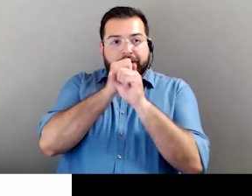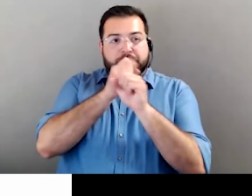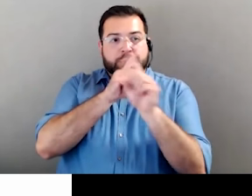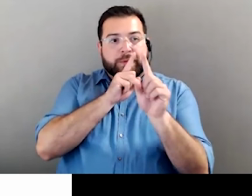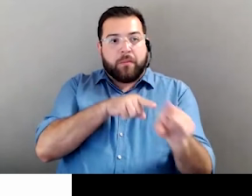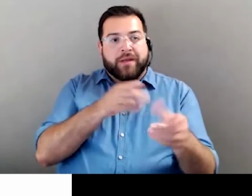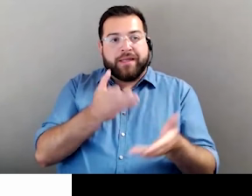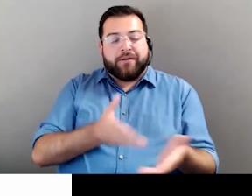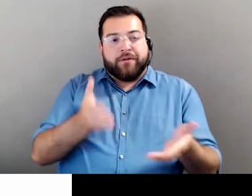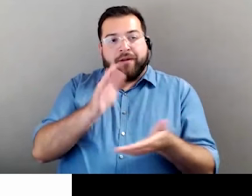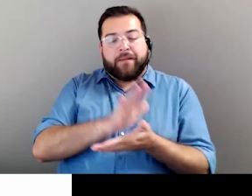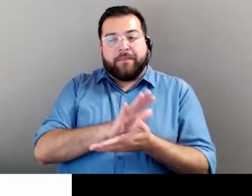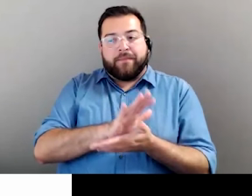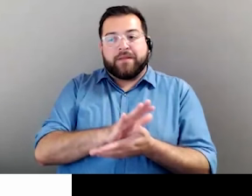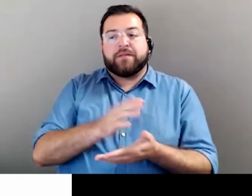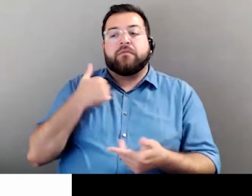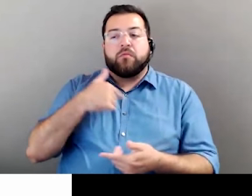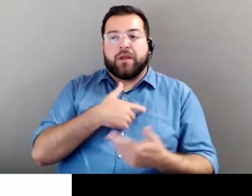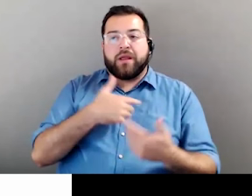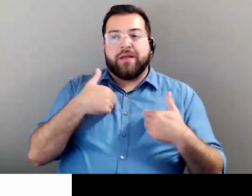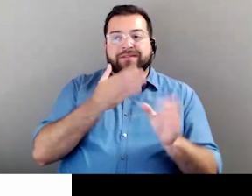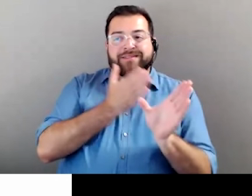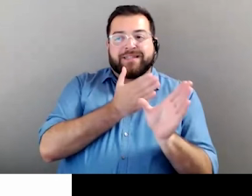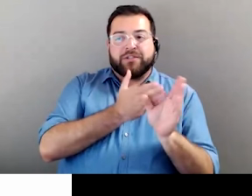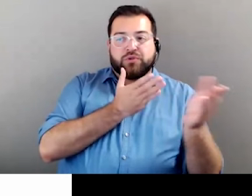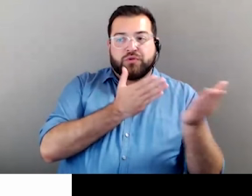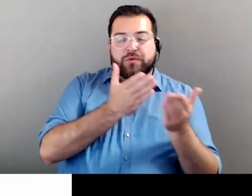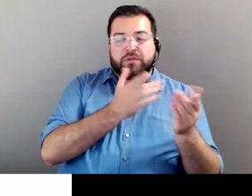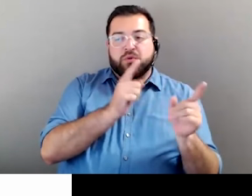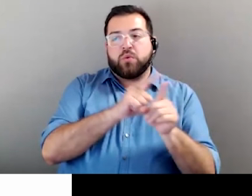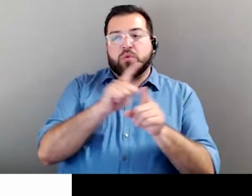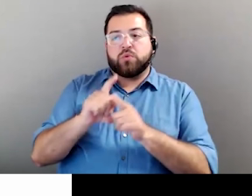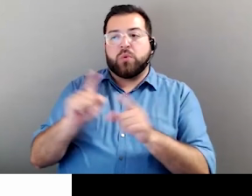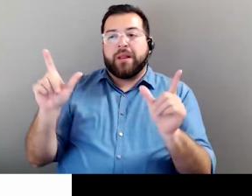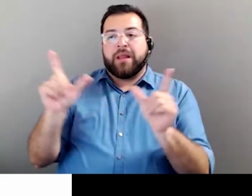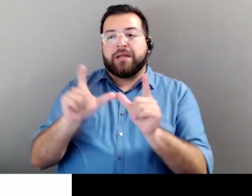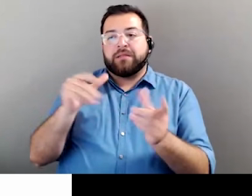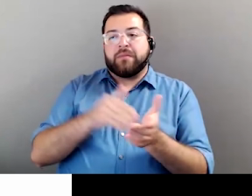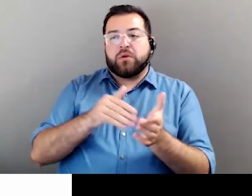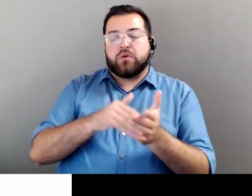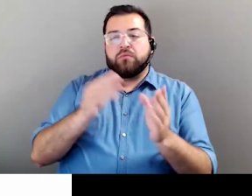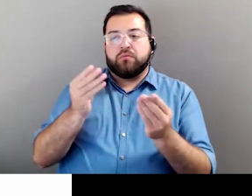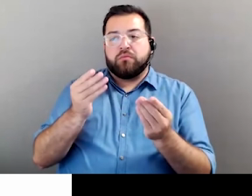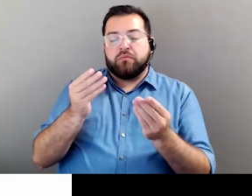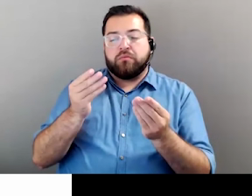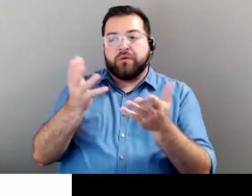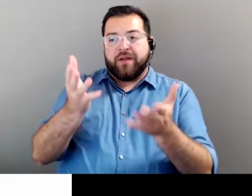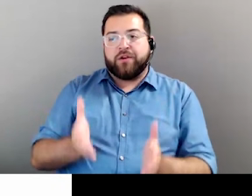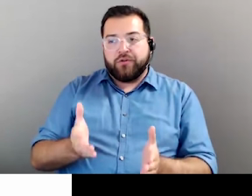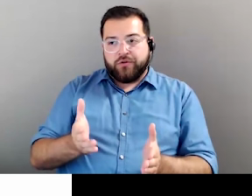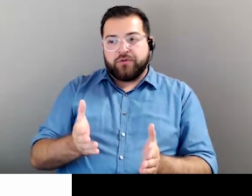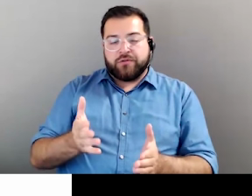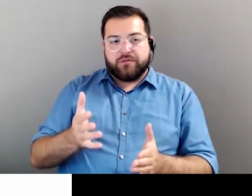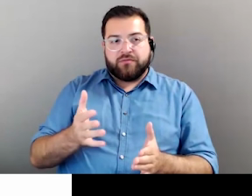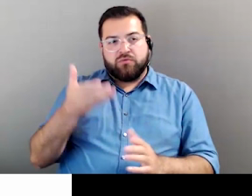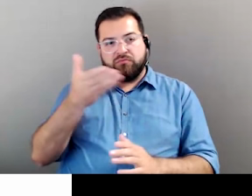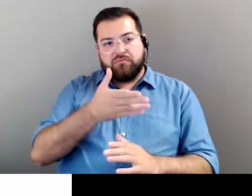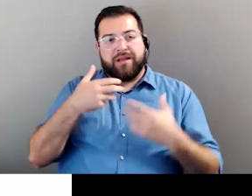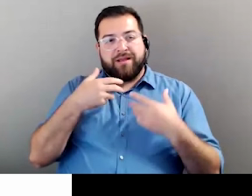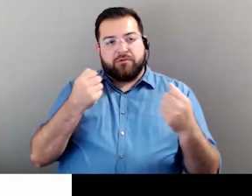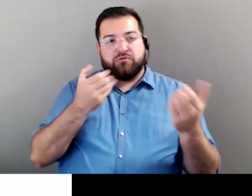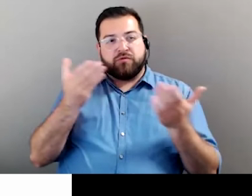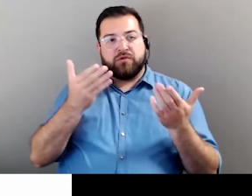have psych services and also our licensed medical providers at the health services, so our nurses. So anyone acting under